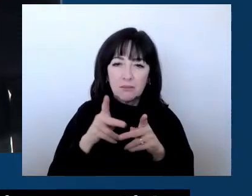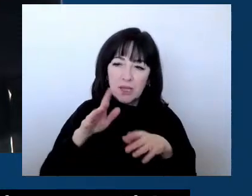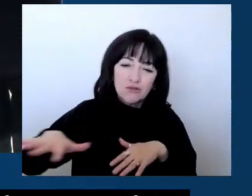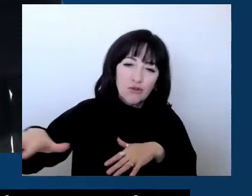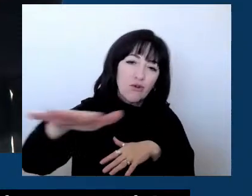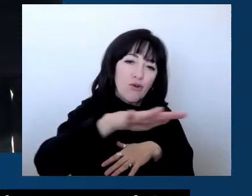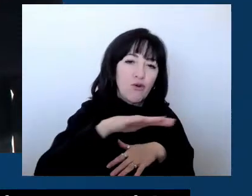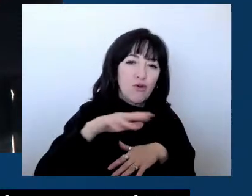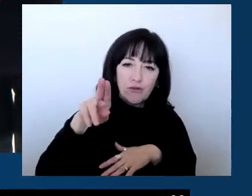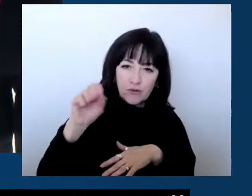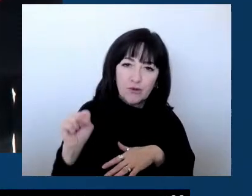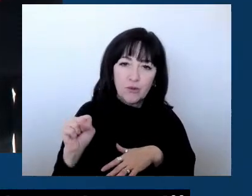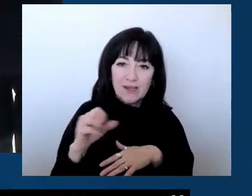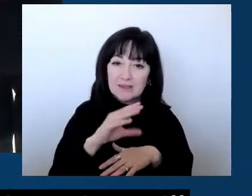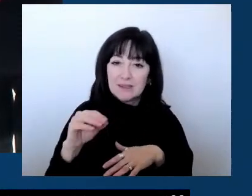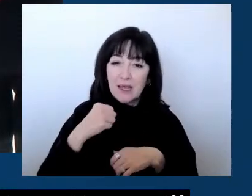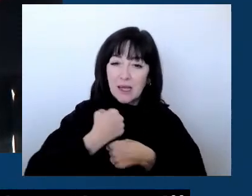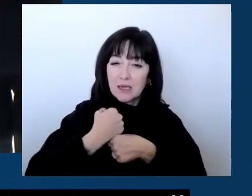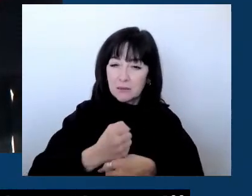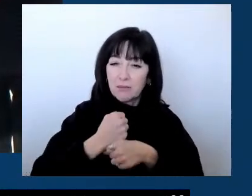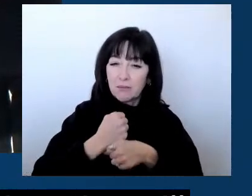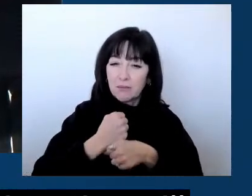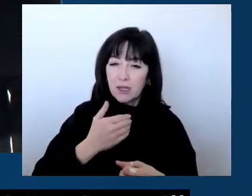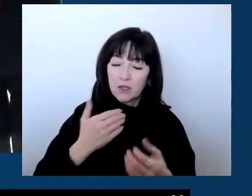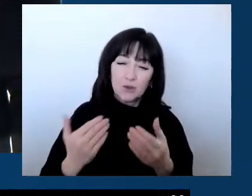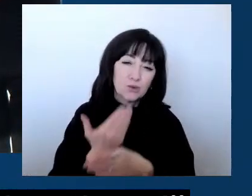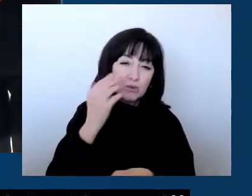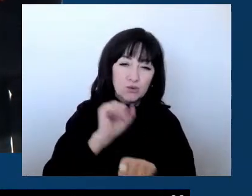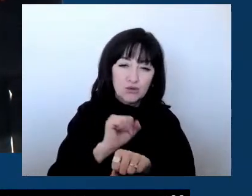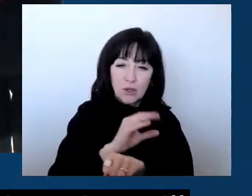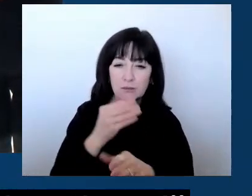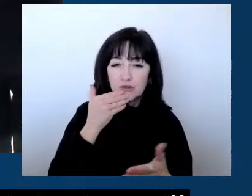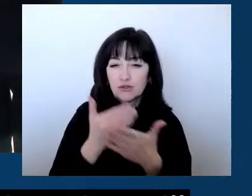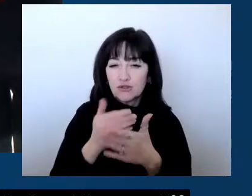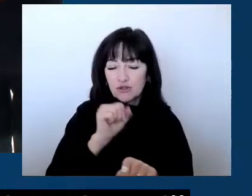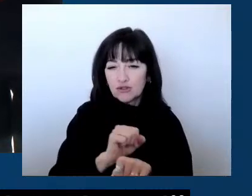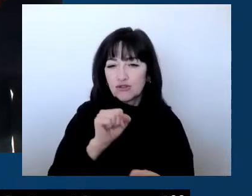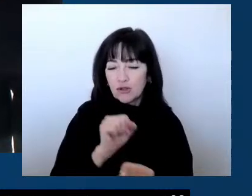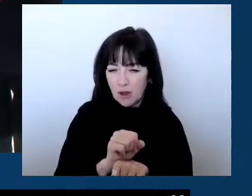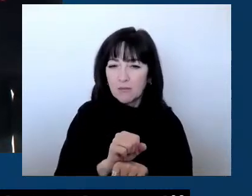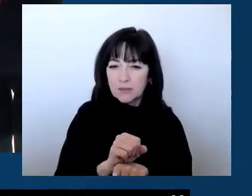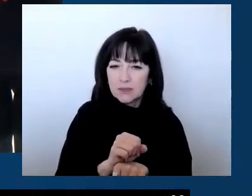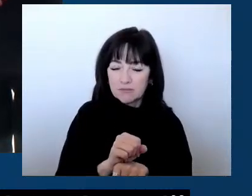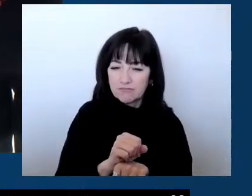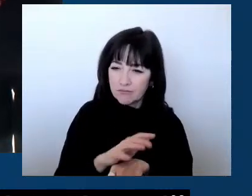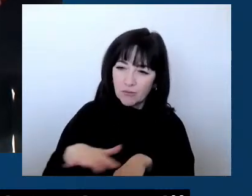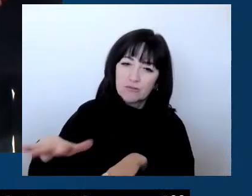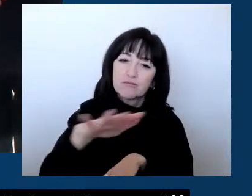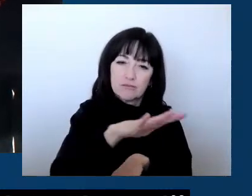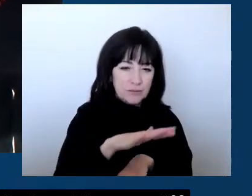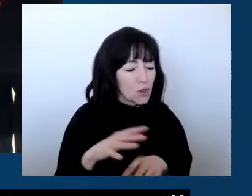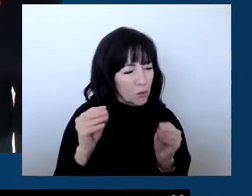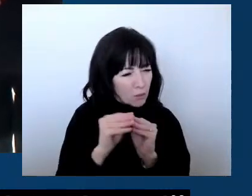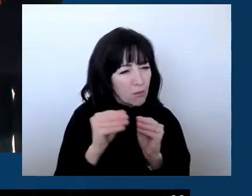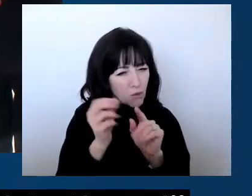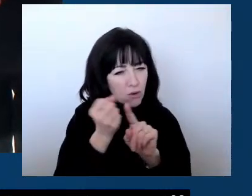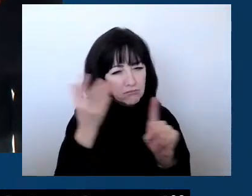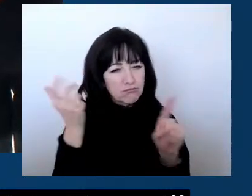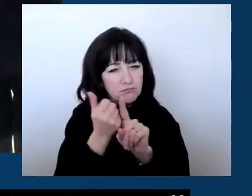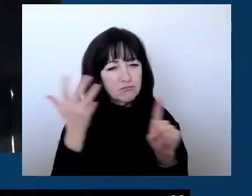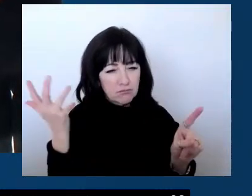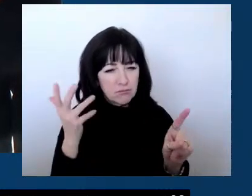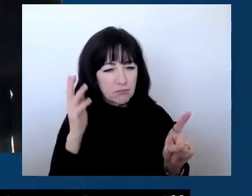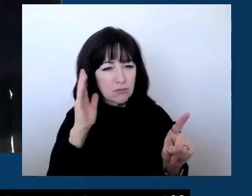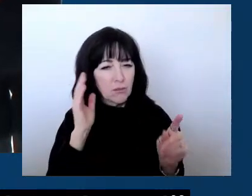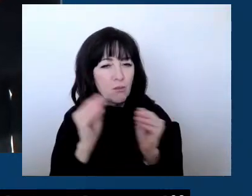in the process. We're giving you a sneak preview here. There will be more details when we make the announcement. But I can tell you right now, we are